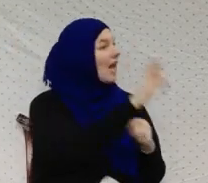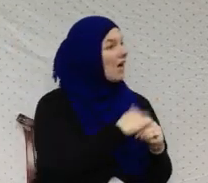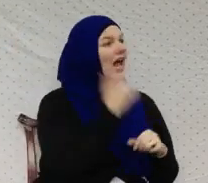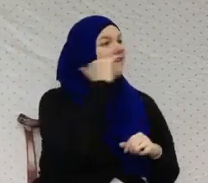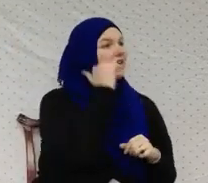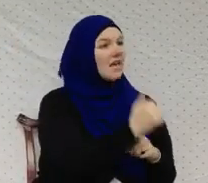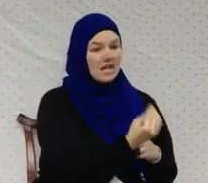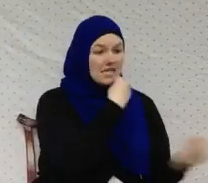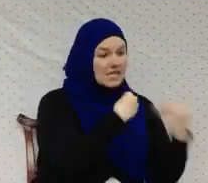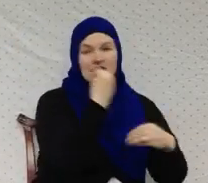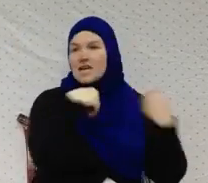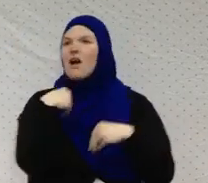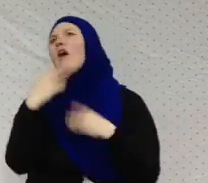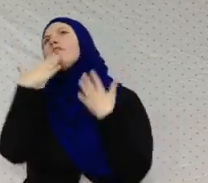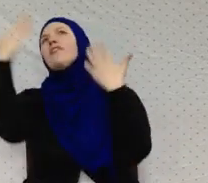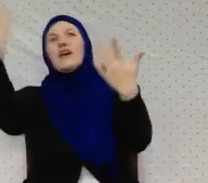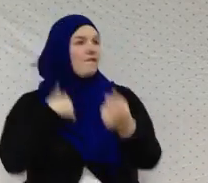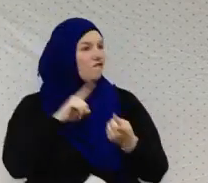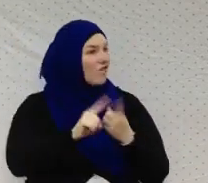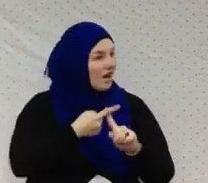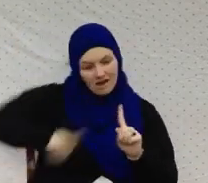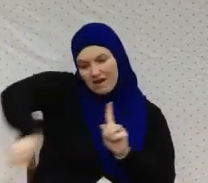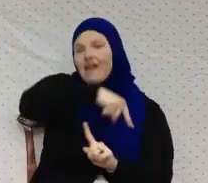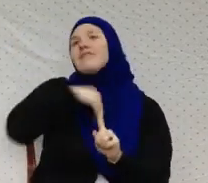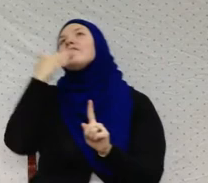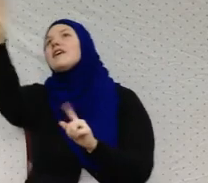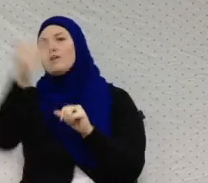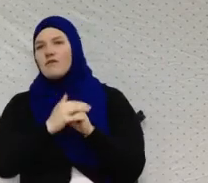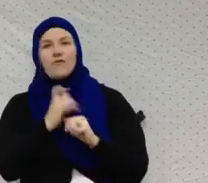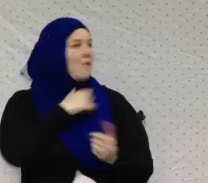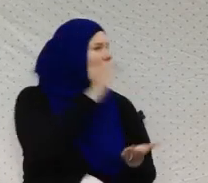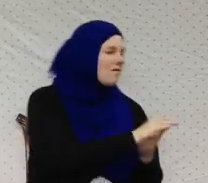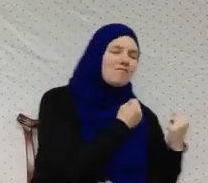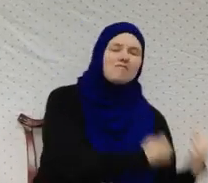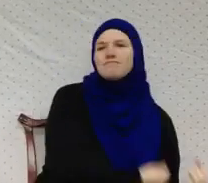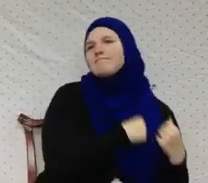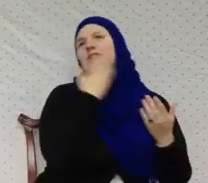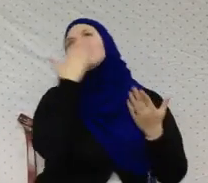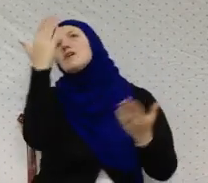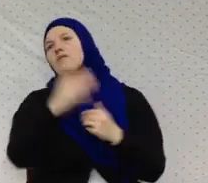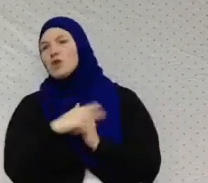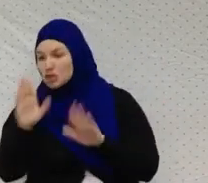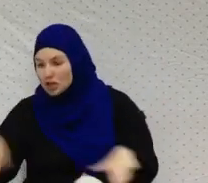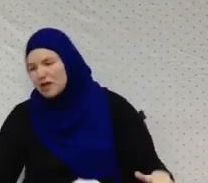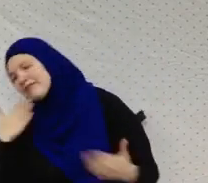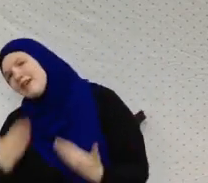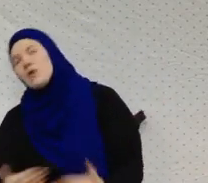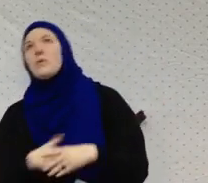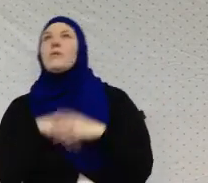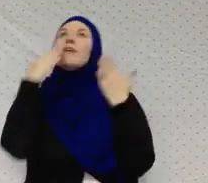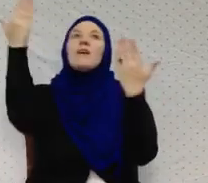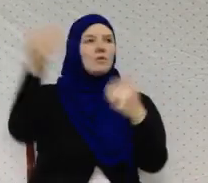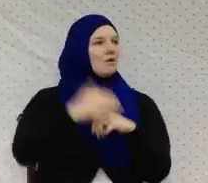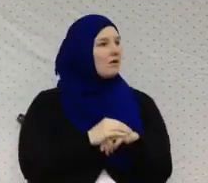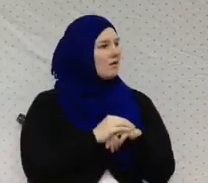breathe, for the food we eat, for the good friends Allah surrounds us with, for a good spouse, for a nice good